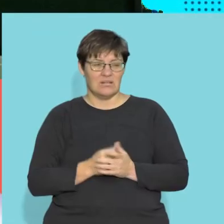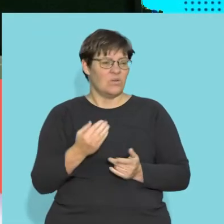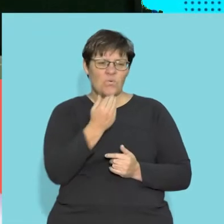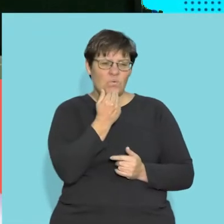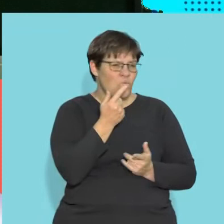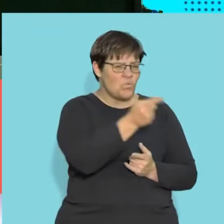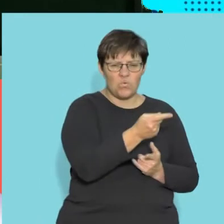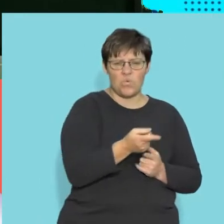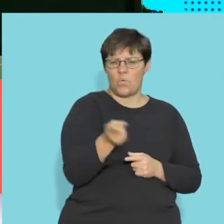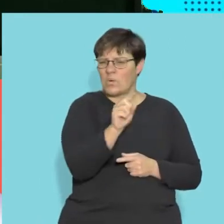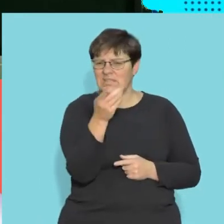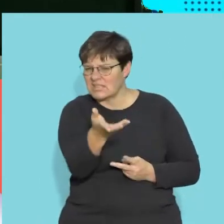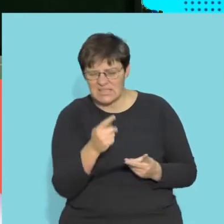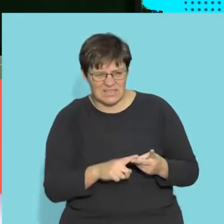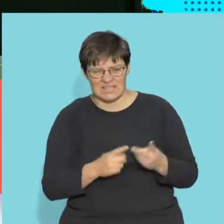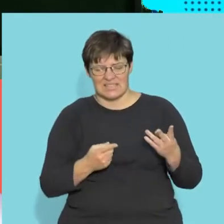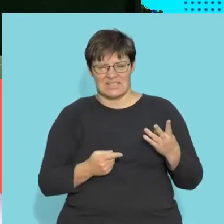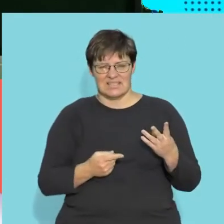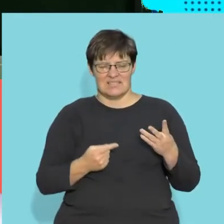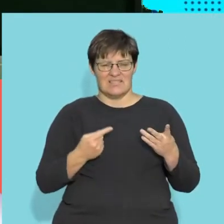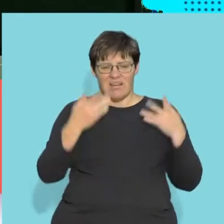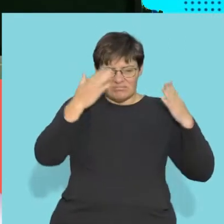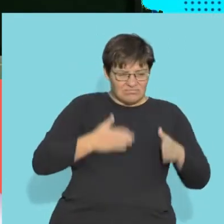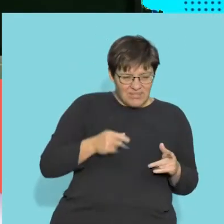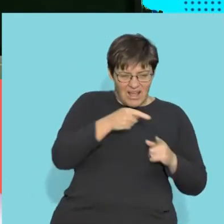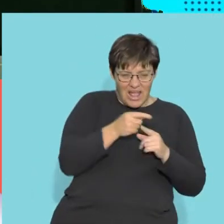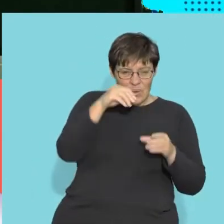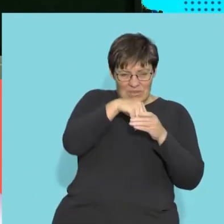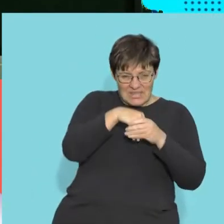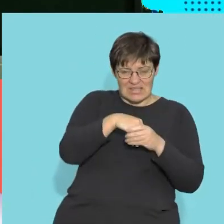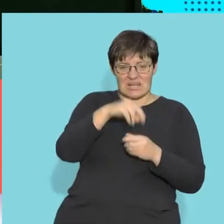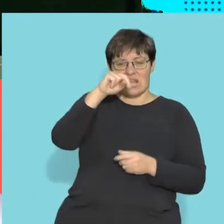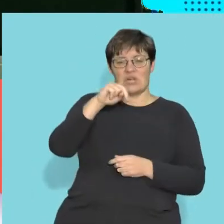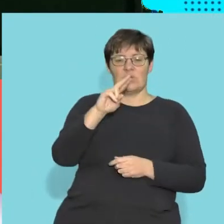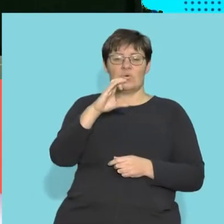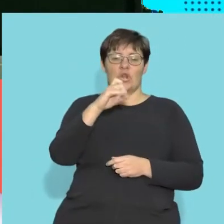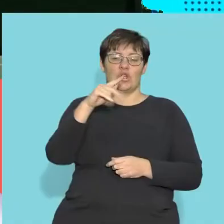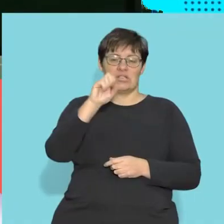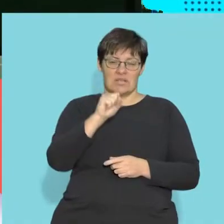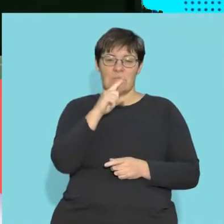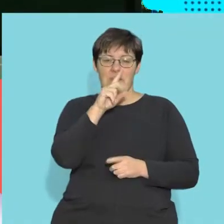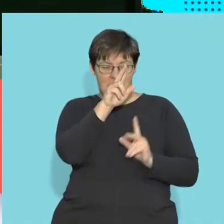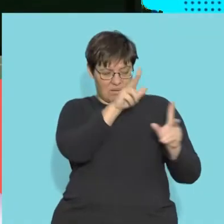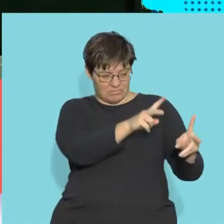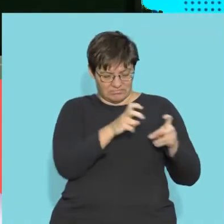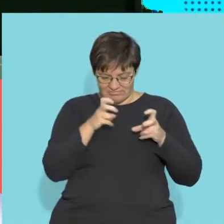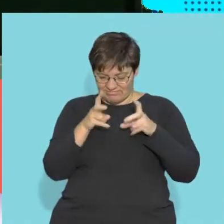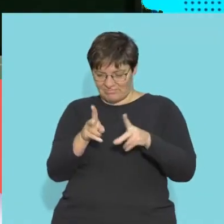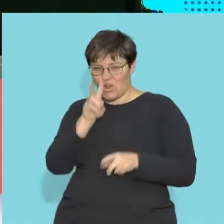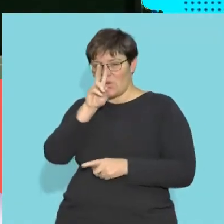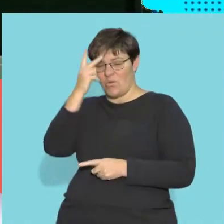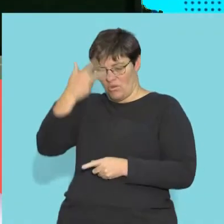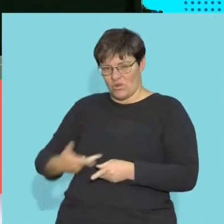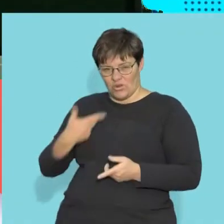what you are, and this inside the nucleus, all right, is all the blueprint of what you are, what